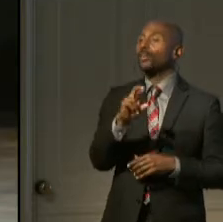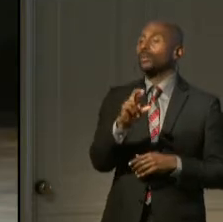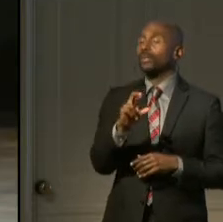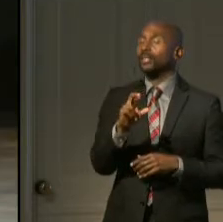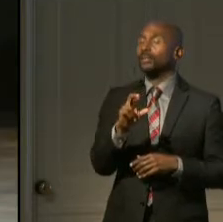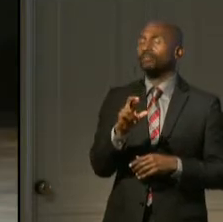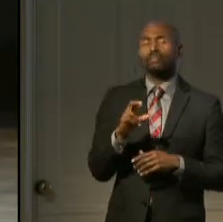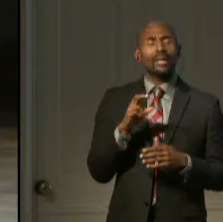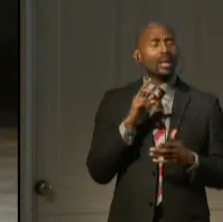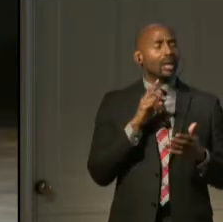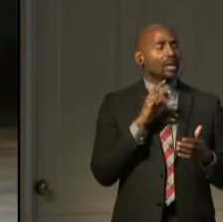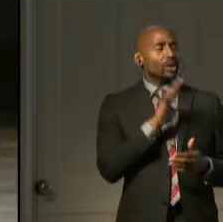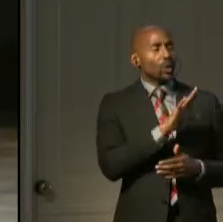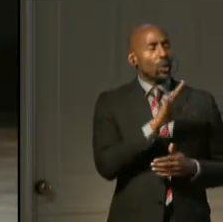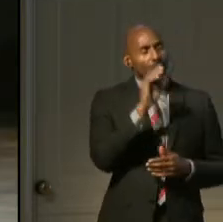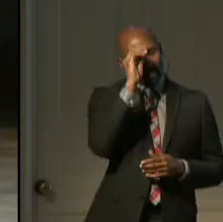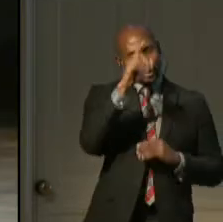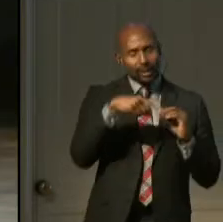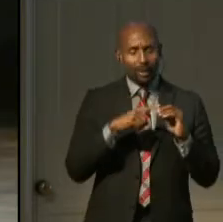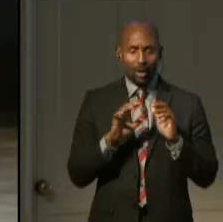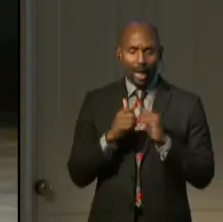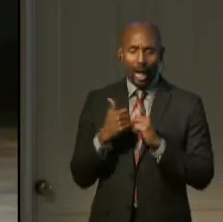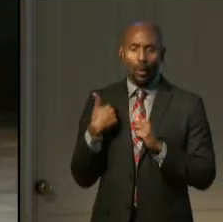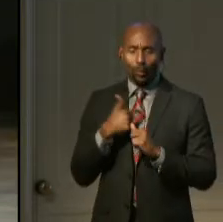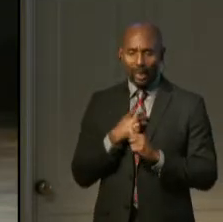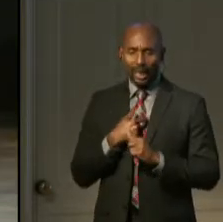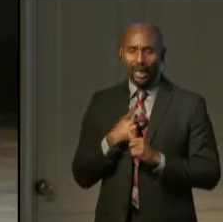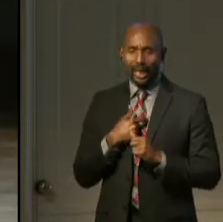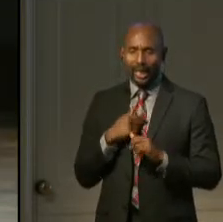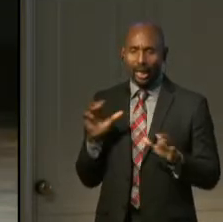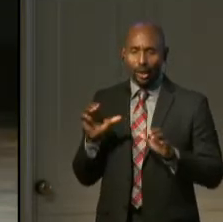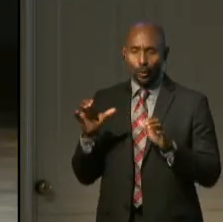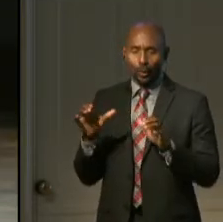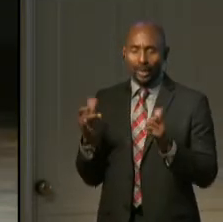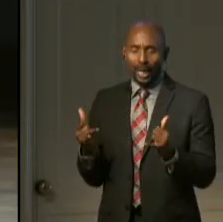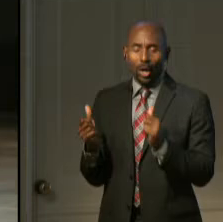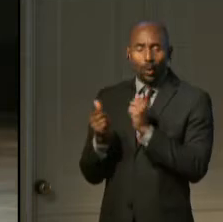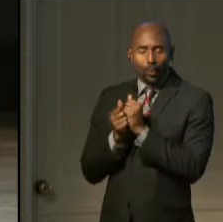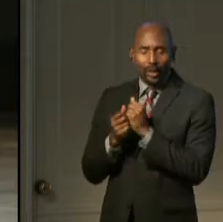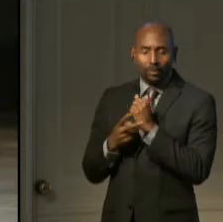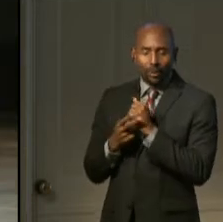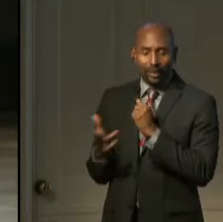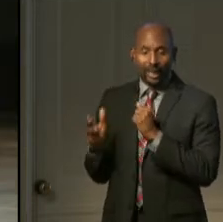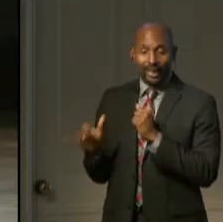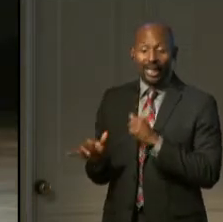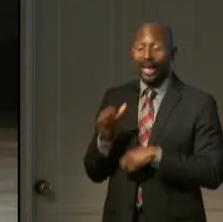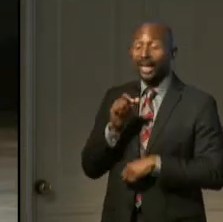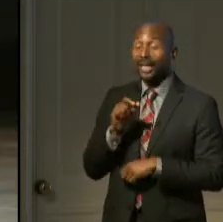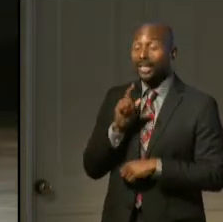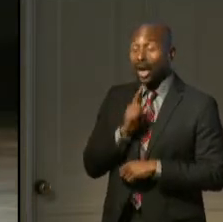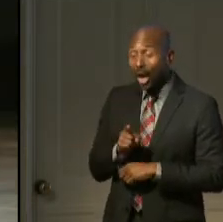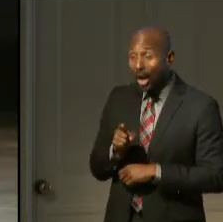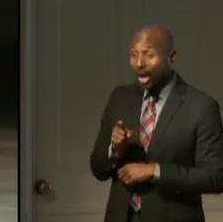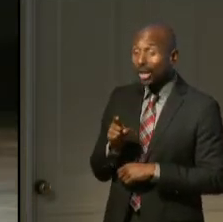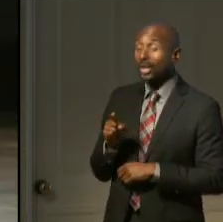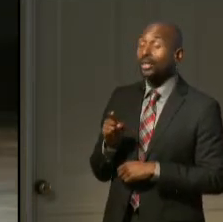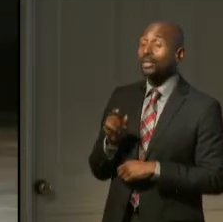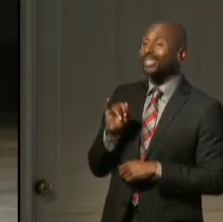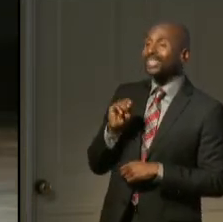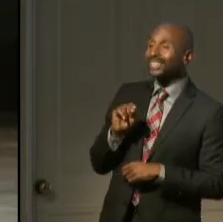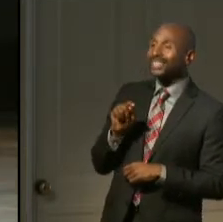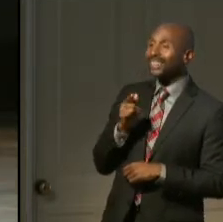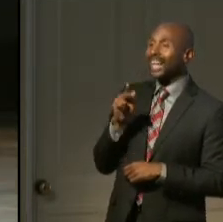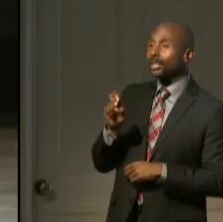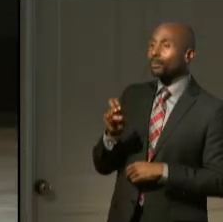at preserving things that are intangible, such as like cultural interactions? You were talking about life